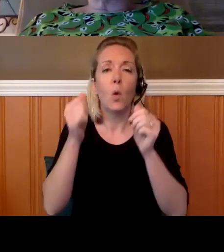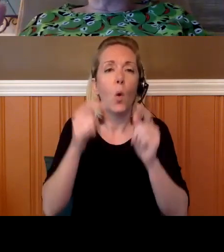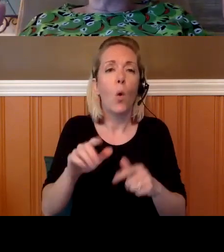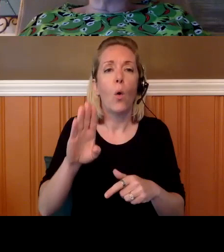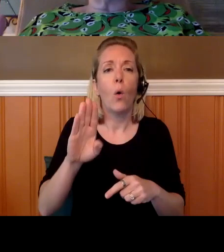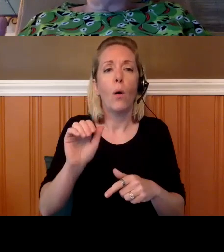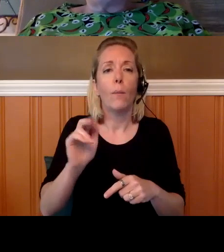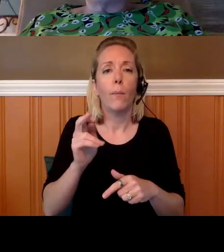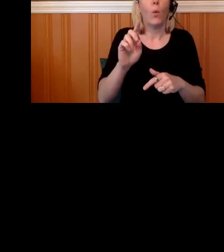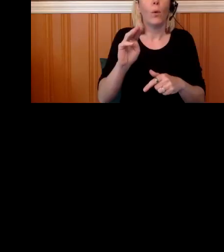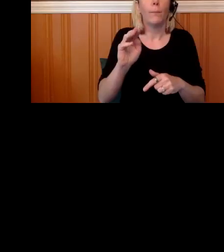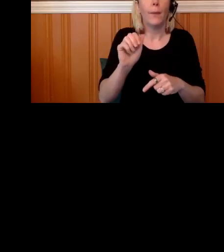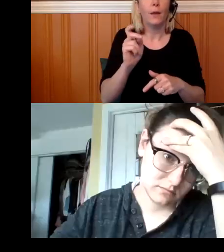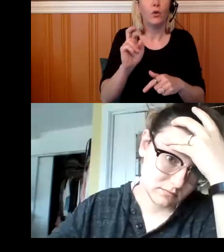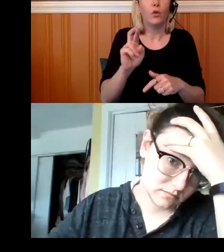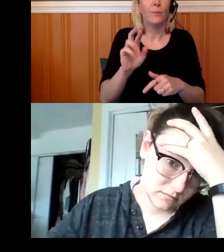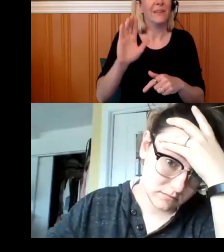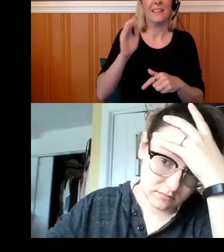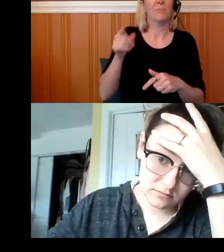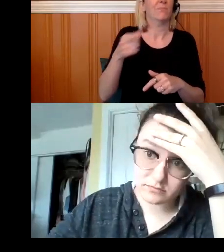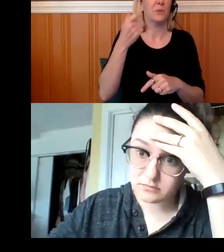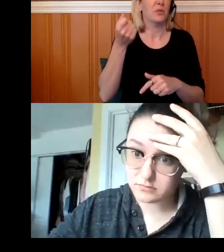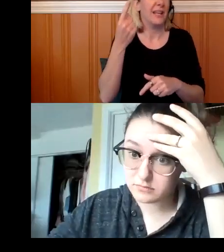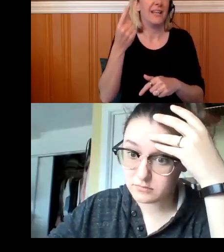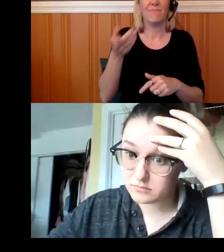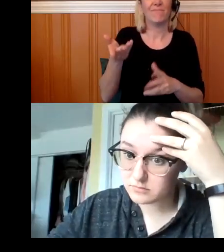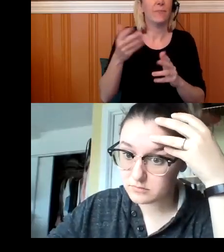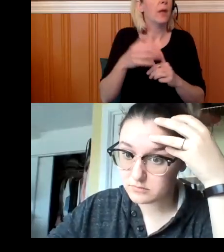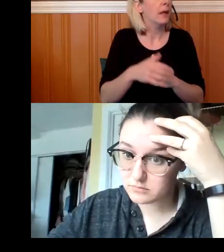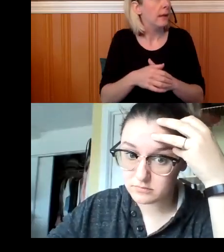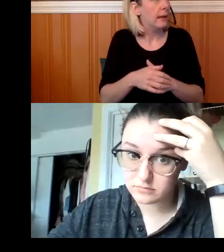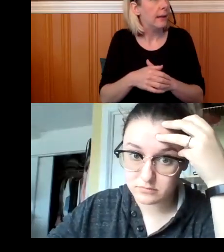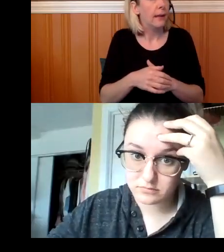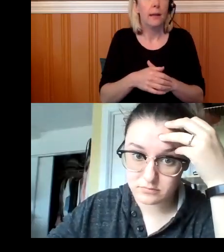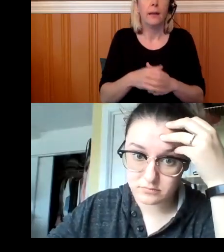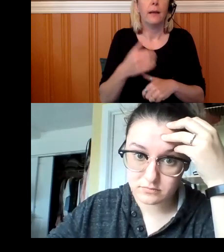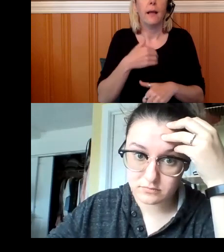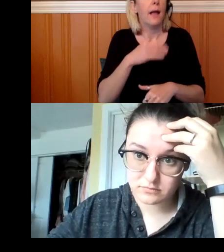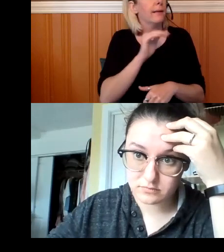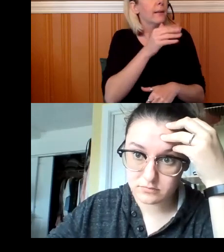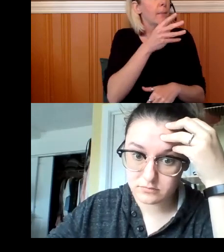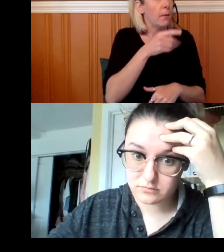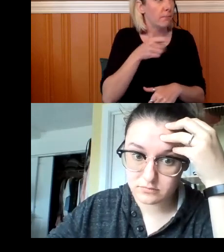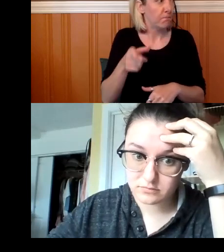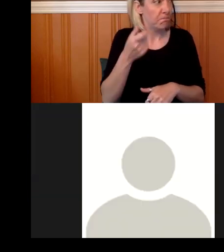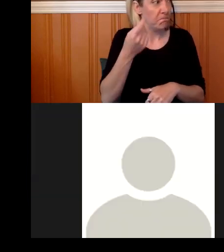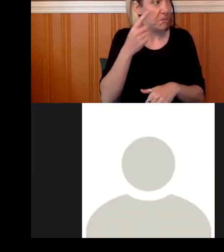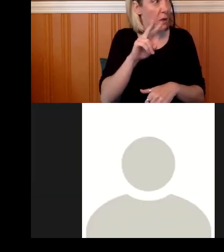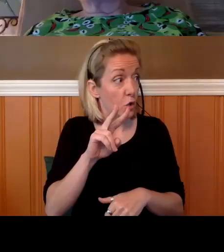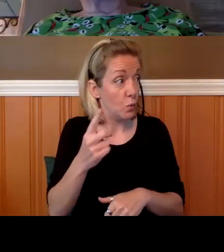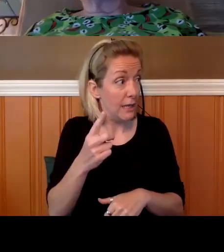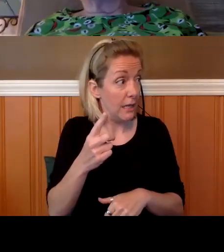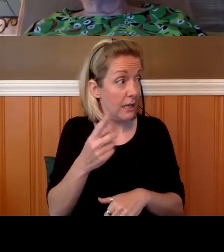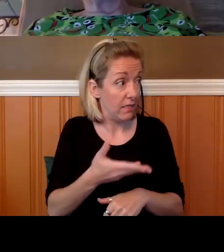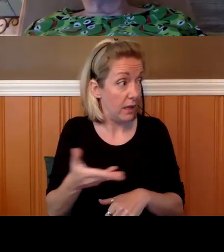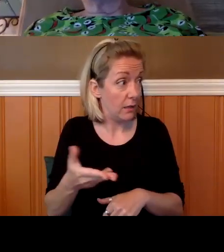And it's like, yeah, she doesn't seem to really understand those. And I asked her mom, does she understand 2D materials? And her mom said,